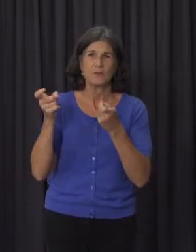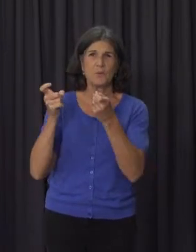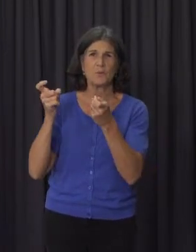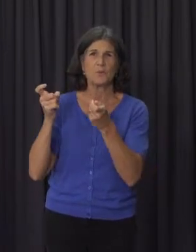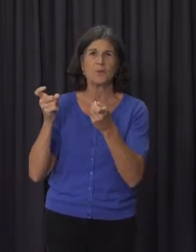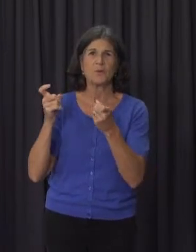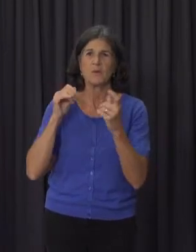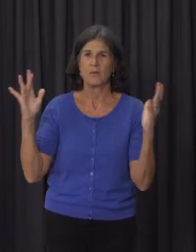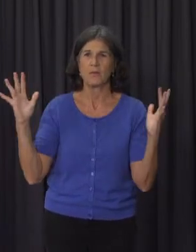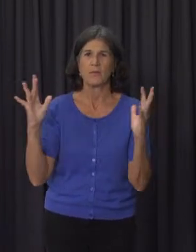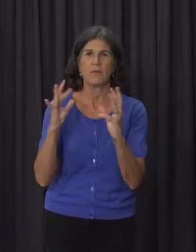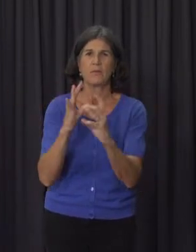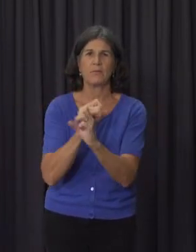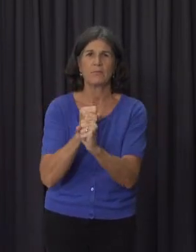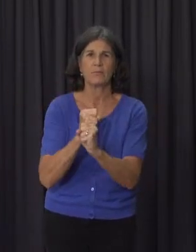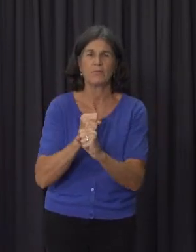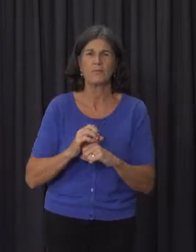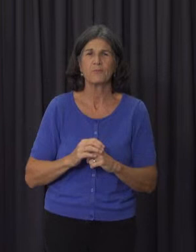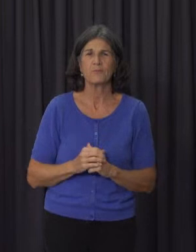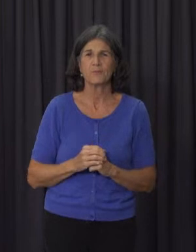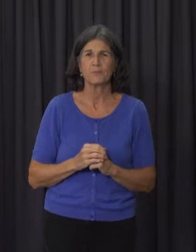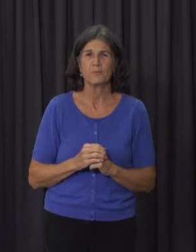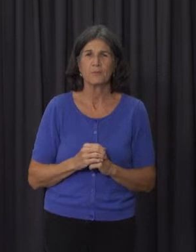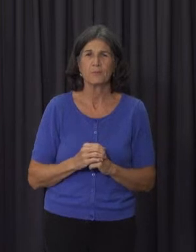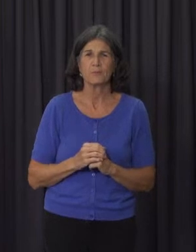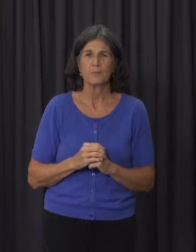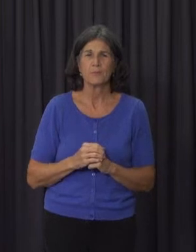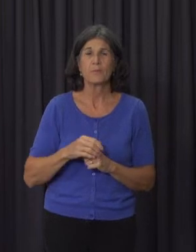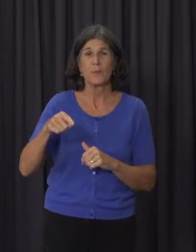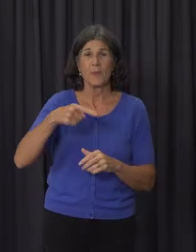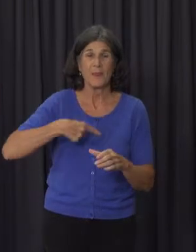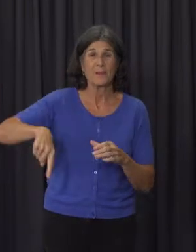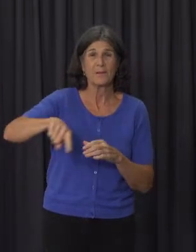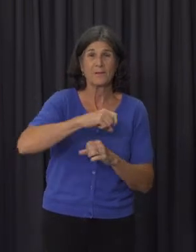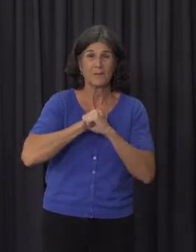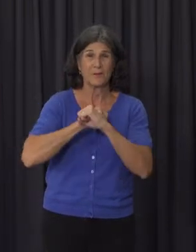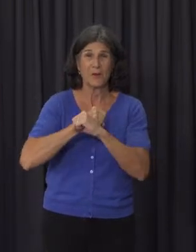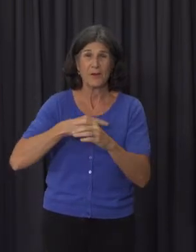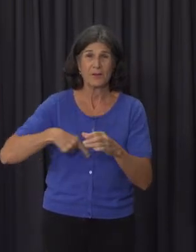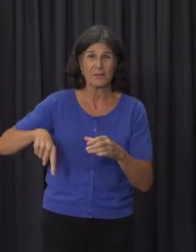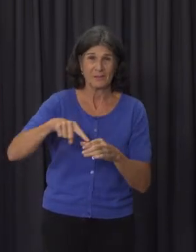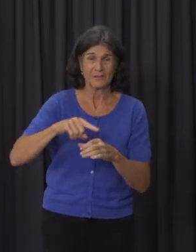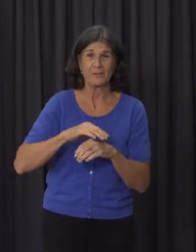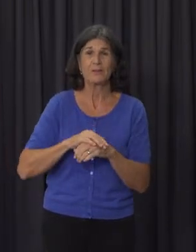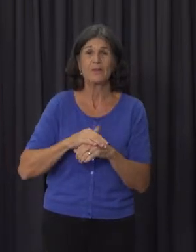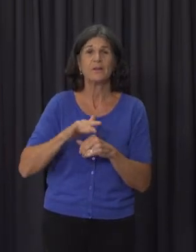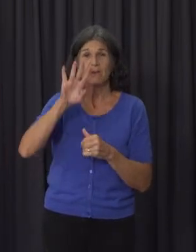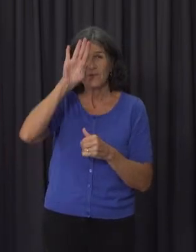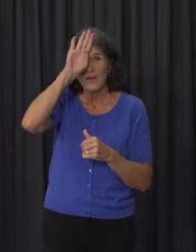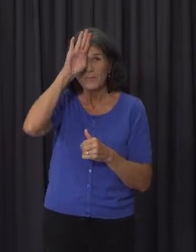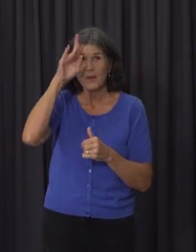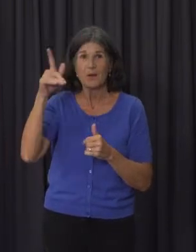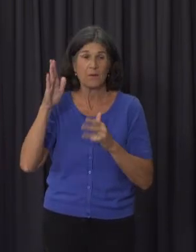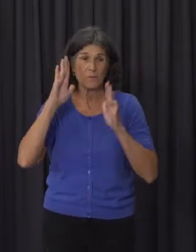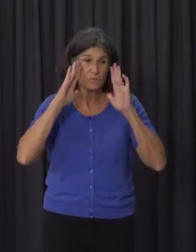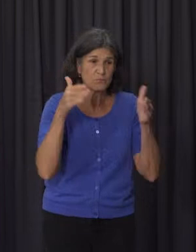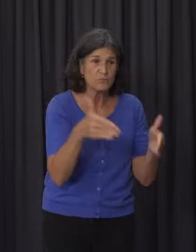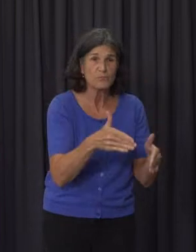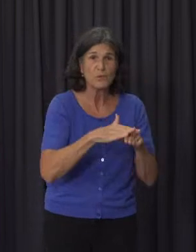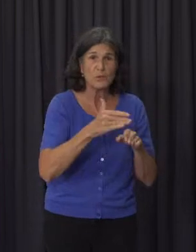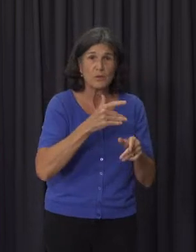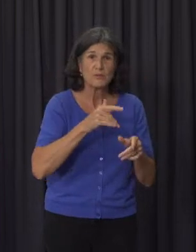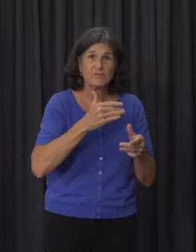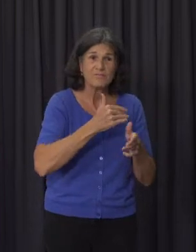that building these additional fire guards will not pull critical wildfire resources from fighting wildfires. The province will